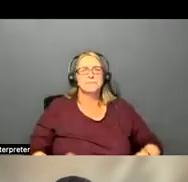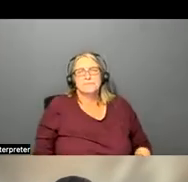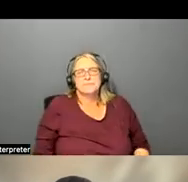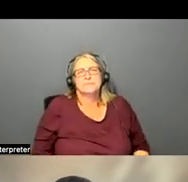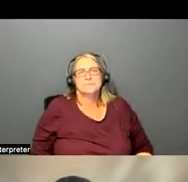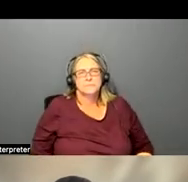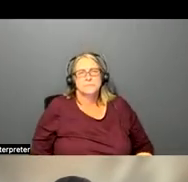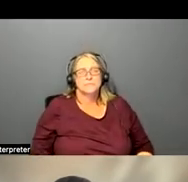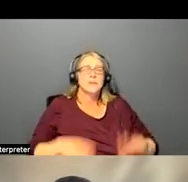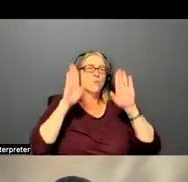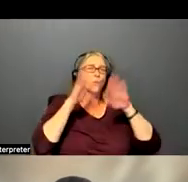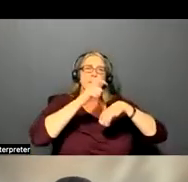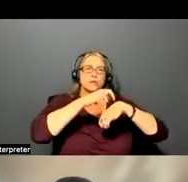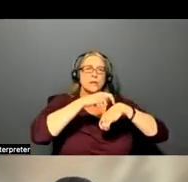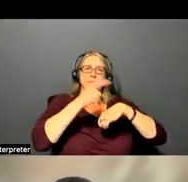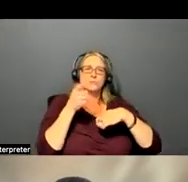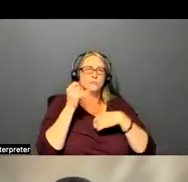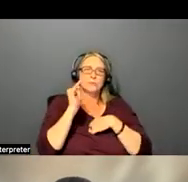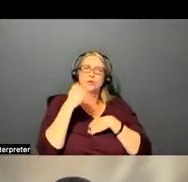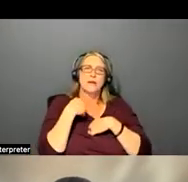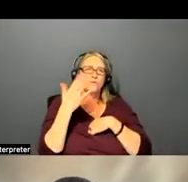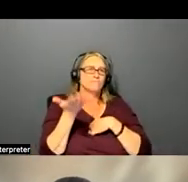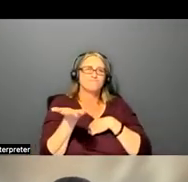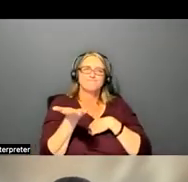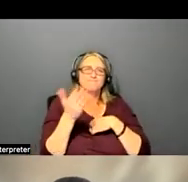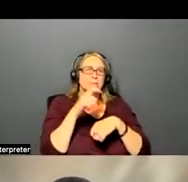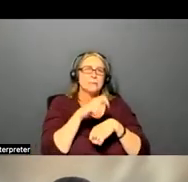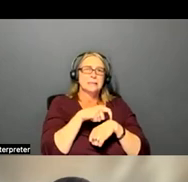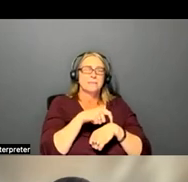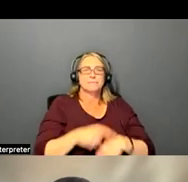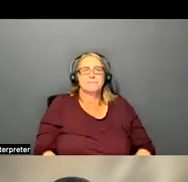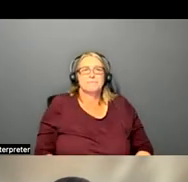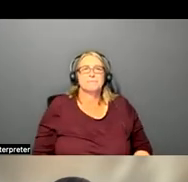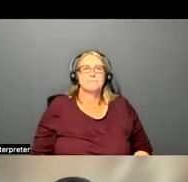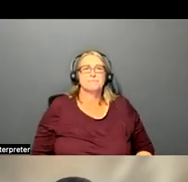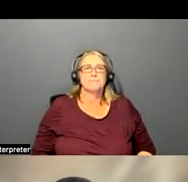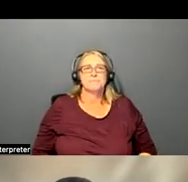We are doing great. You still have your time.